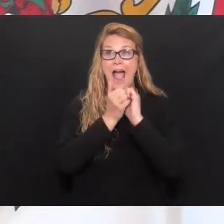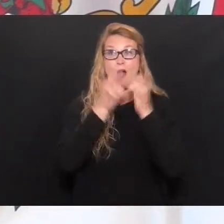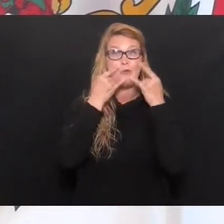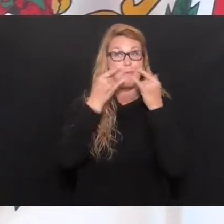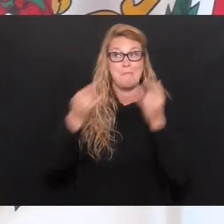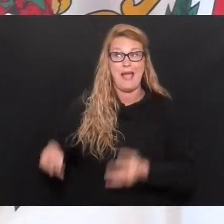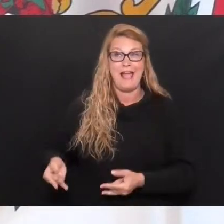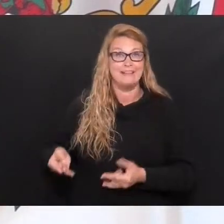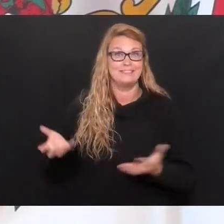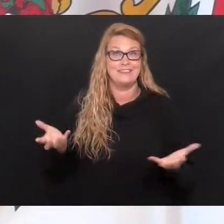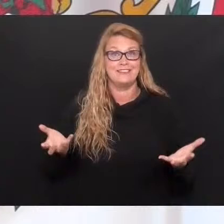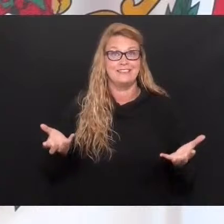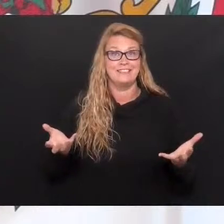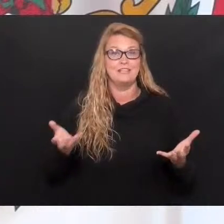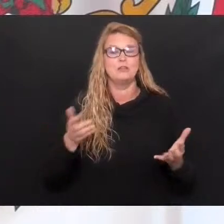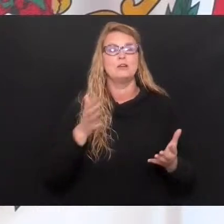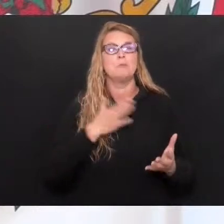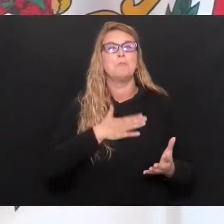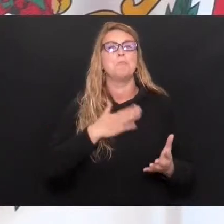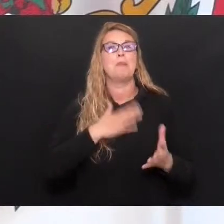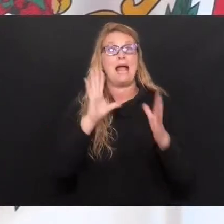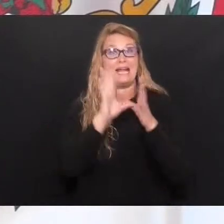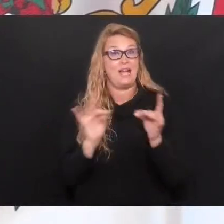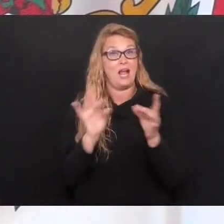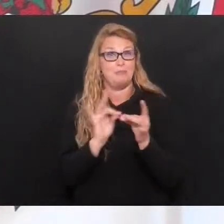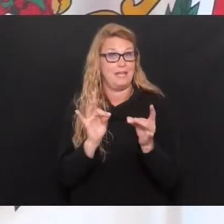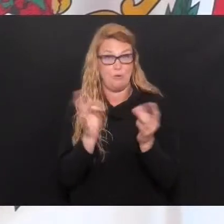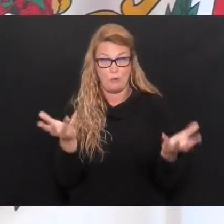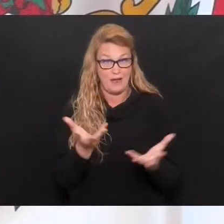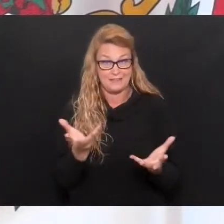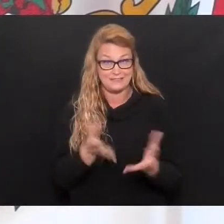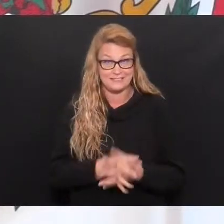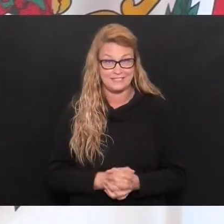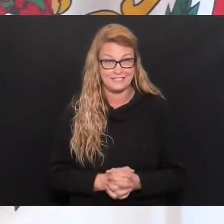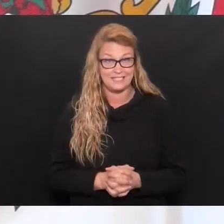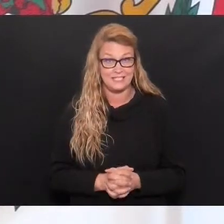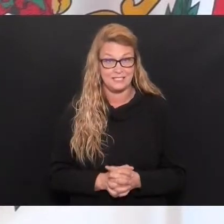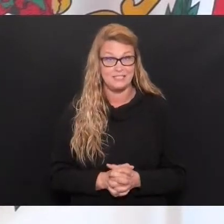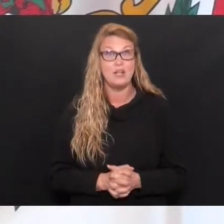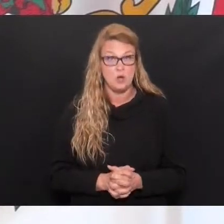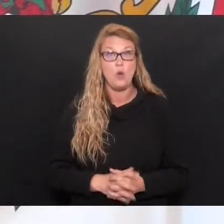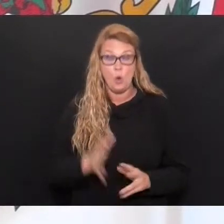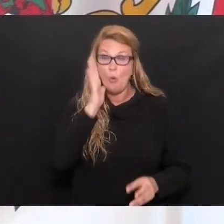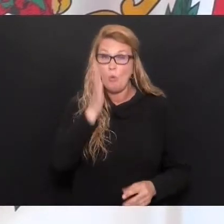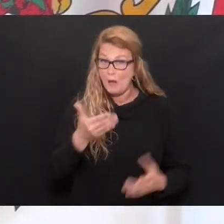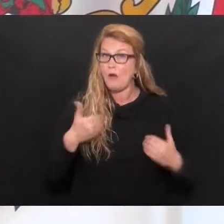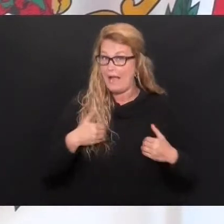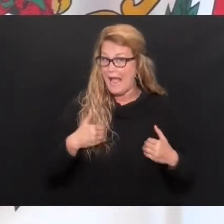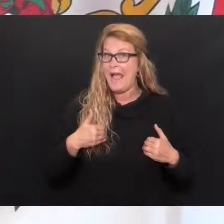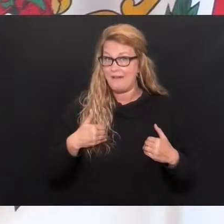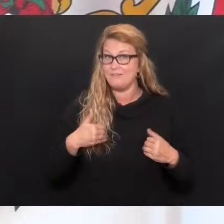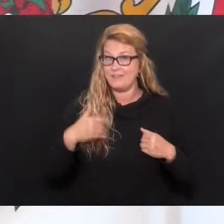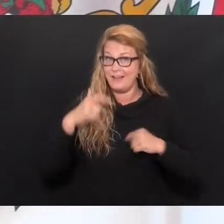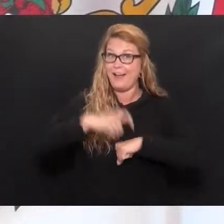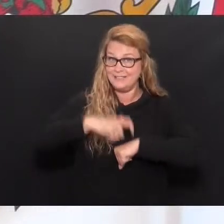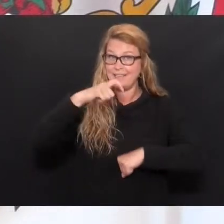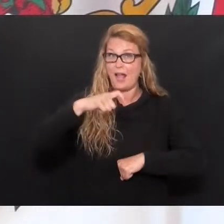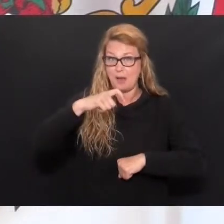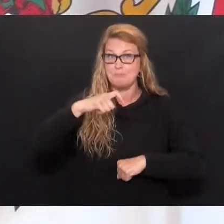everything, my comment earlier was just this, you know, there'll be a point in time, and Kenny, it may be